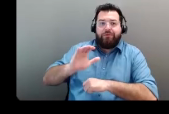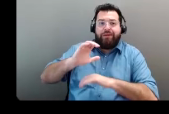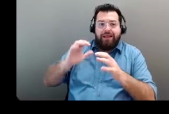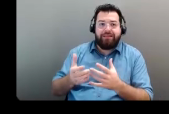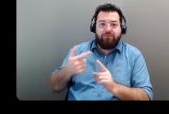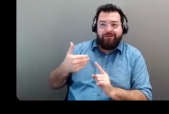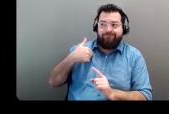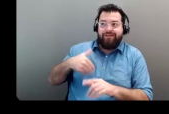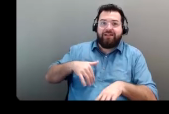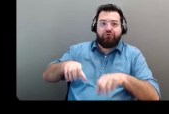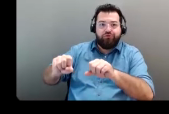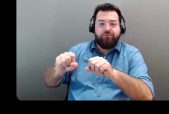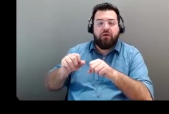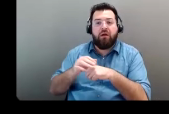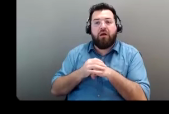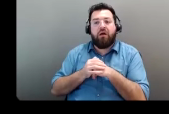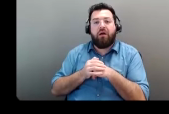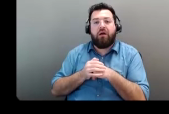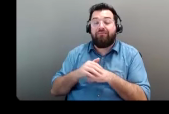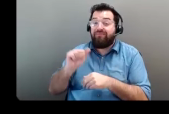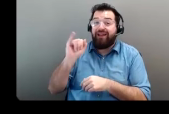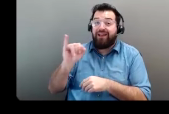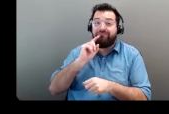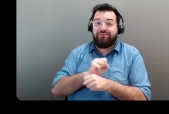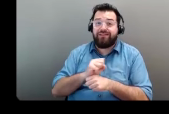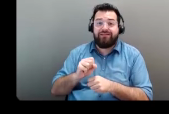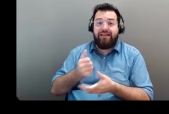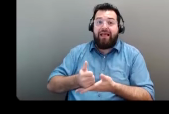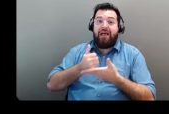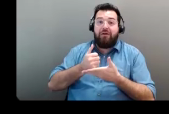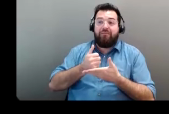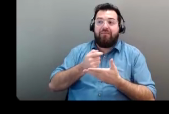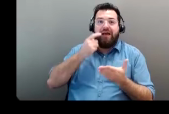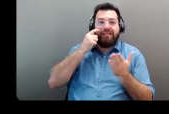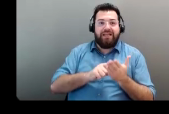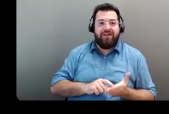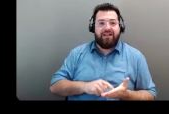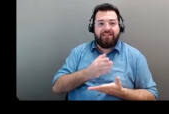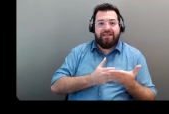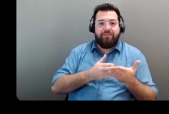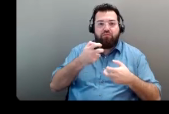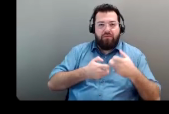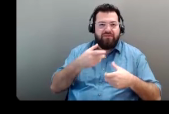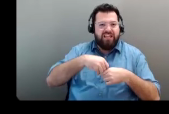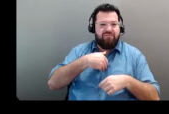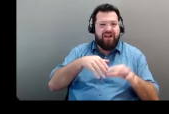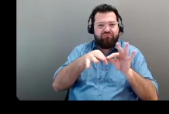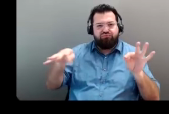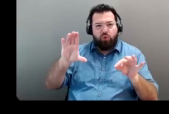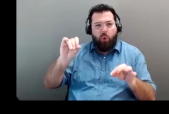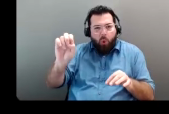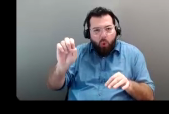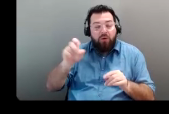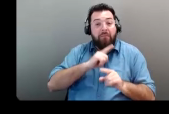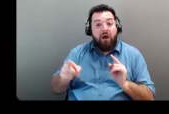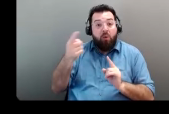because um, the AI was helpful with identifying some of the problems that I may have had in the code, but when I had conversations and